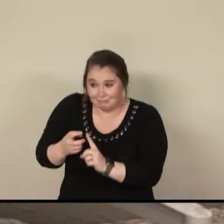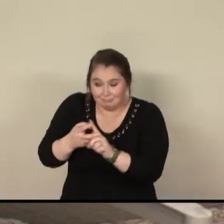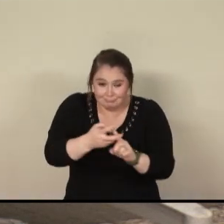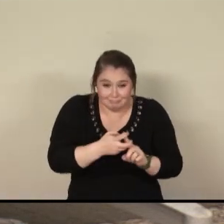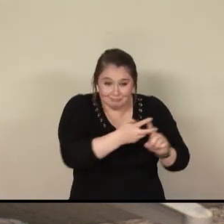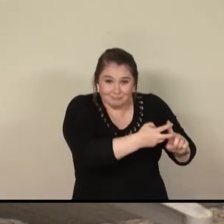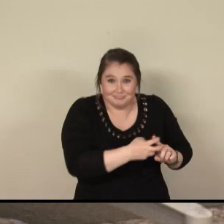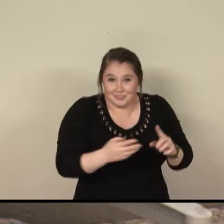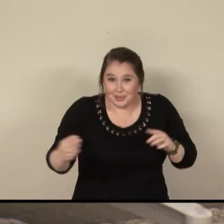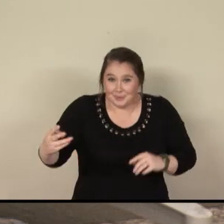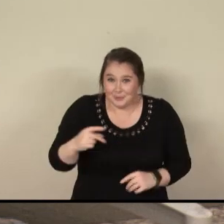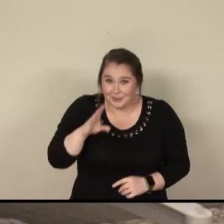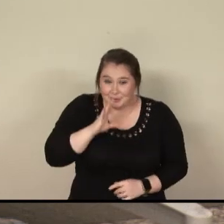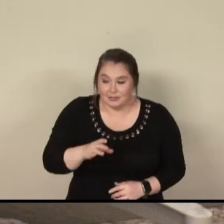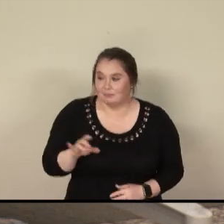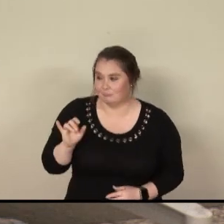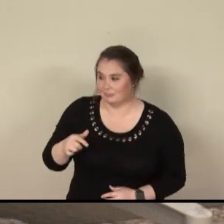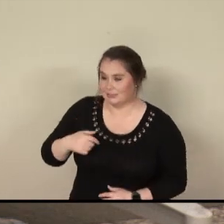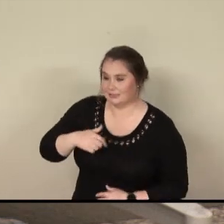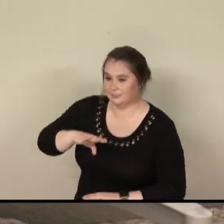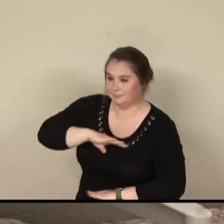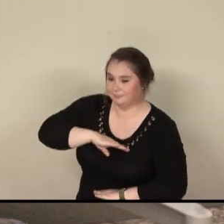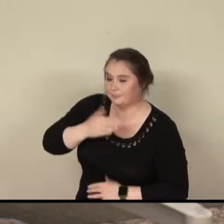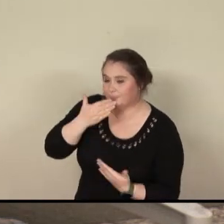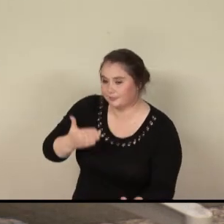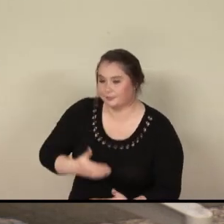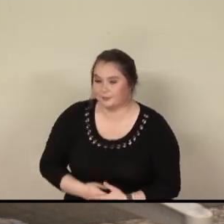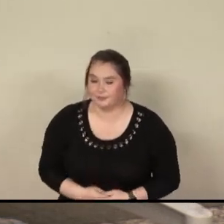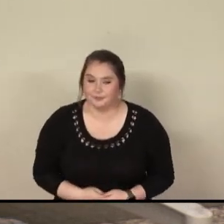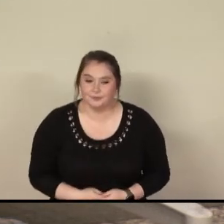back. Yes, ma'am. That's what I needed. Thank you. Okay.